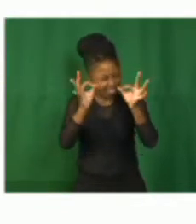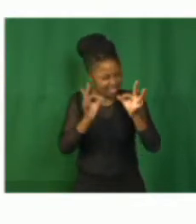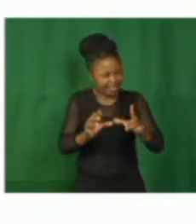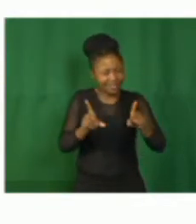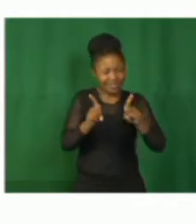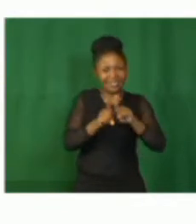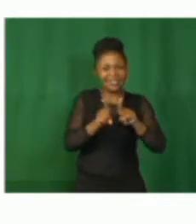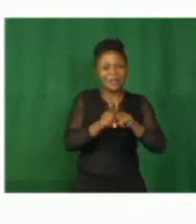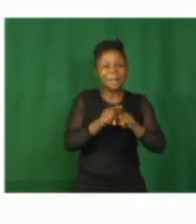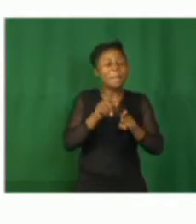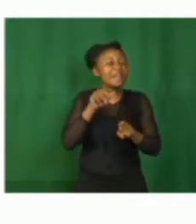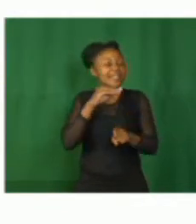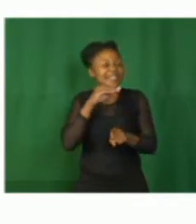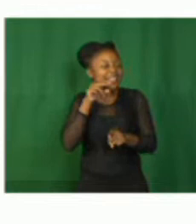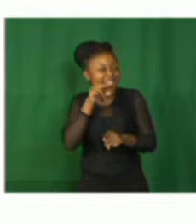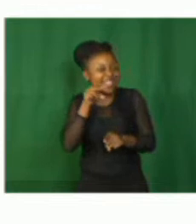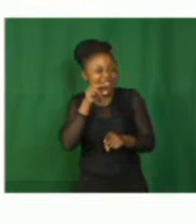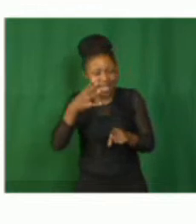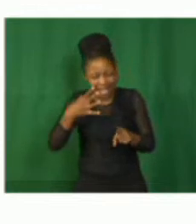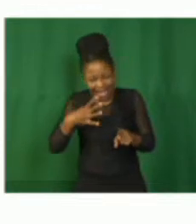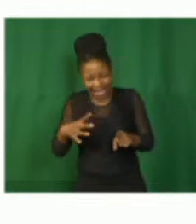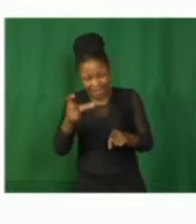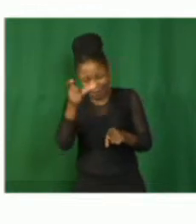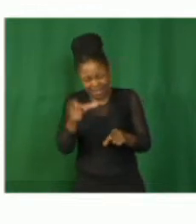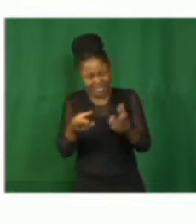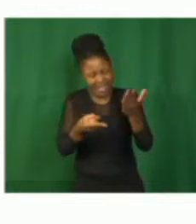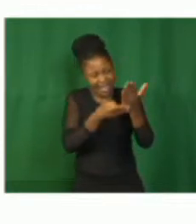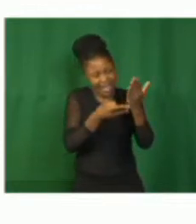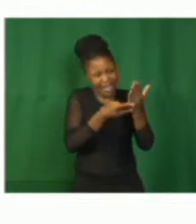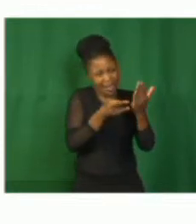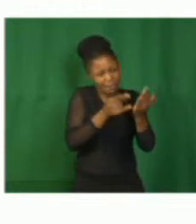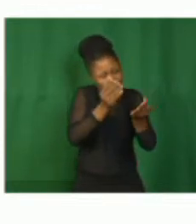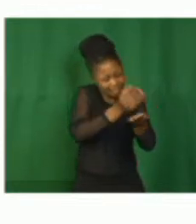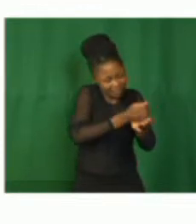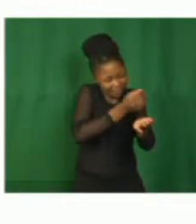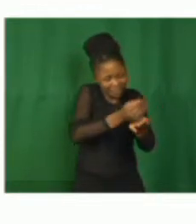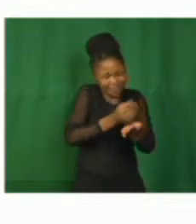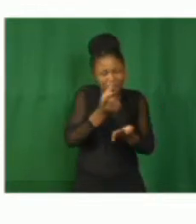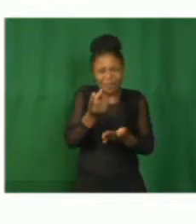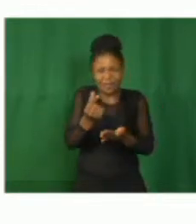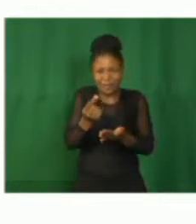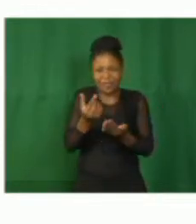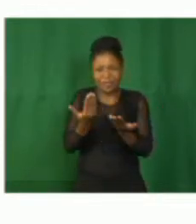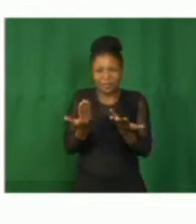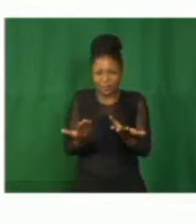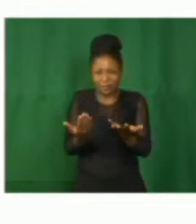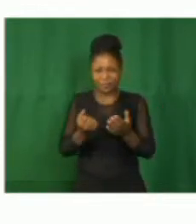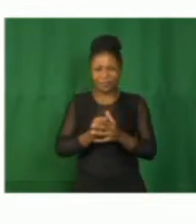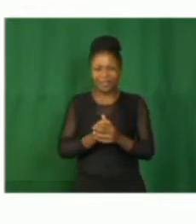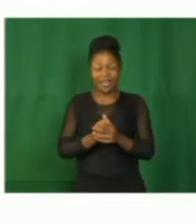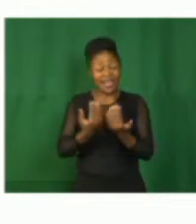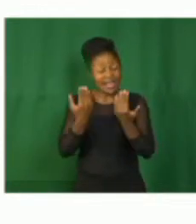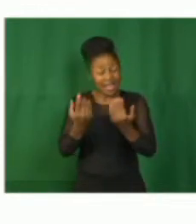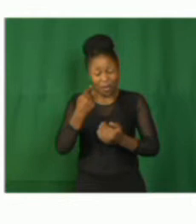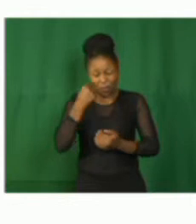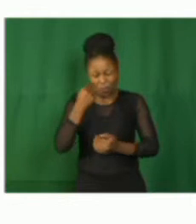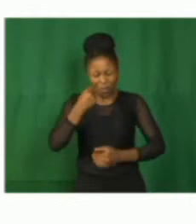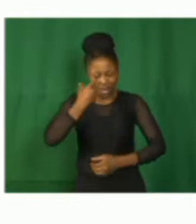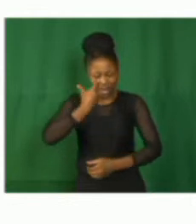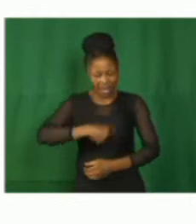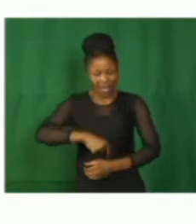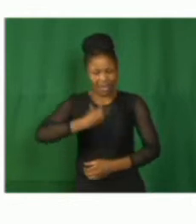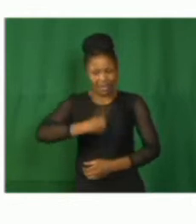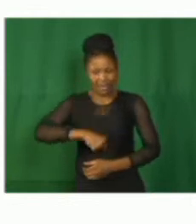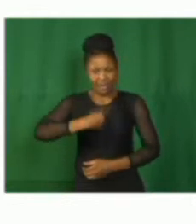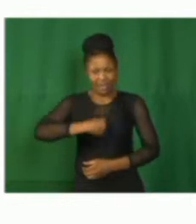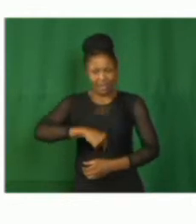Matthias. Now we are done with the storyline. Let us look at what? At